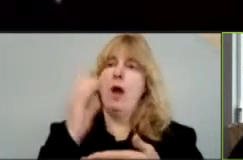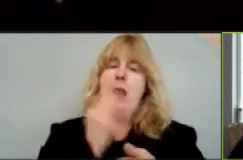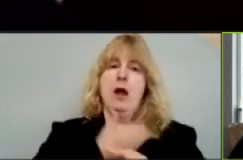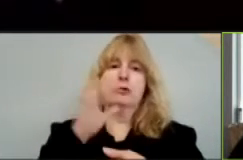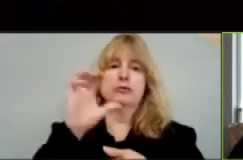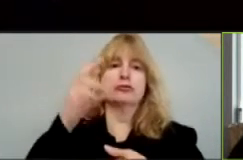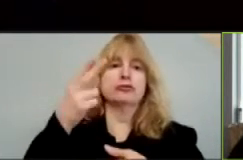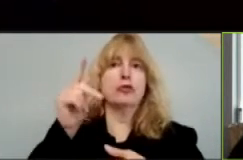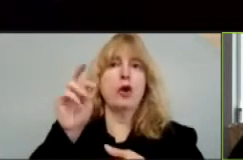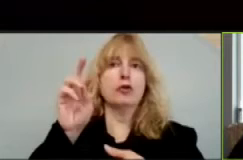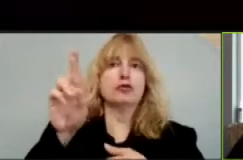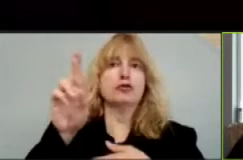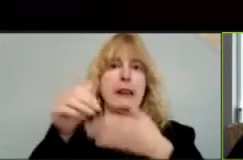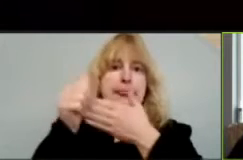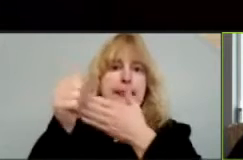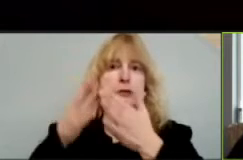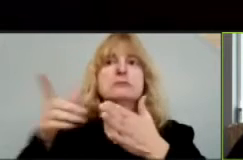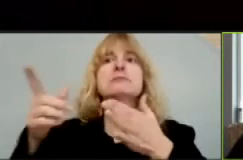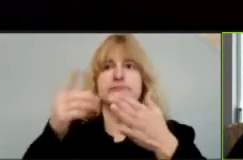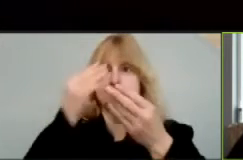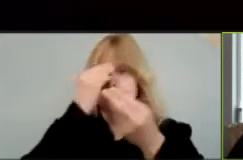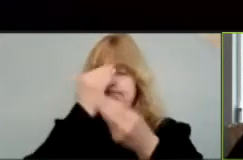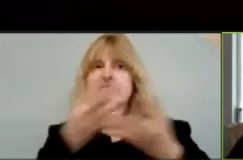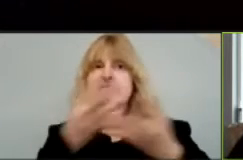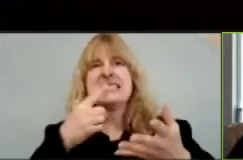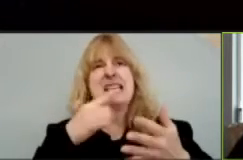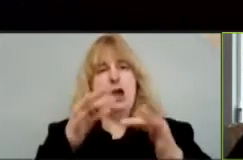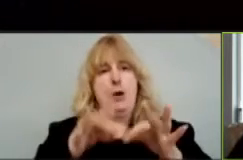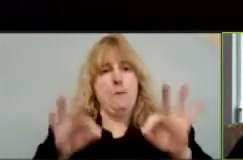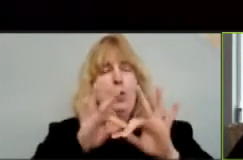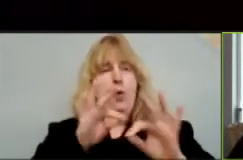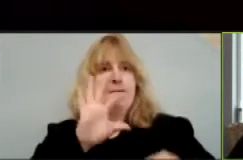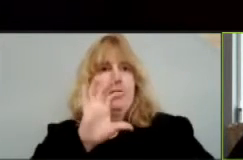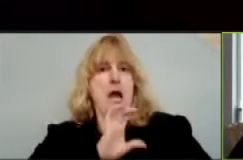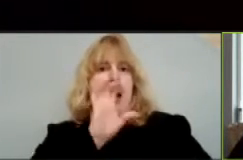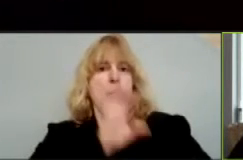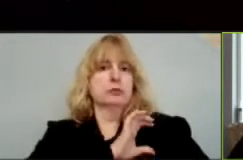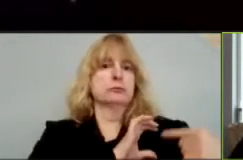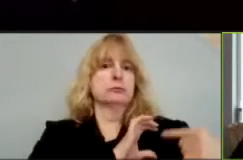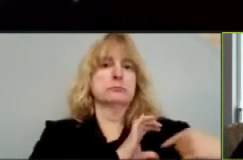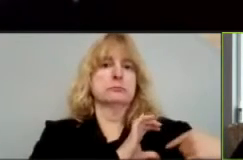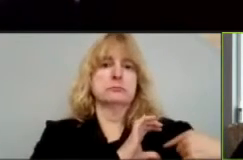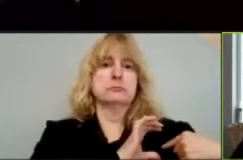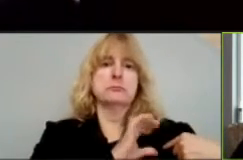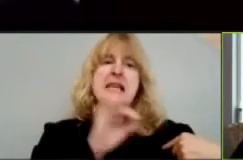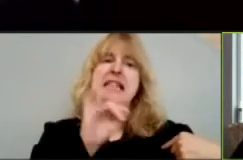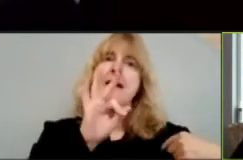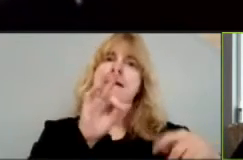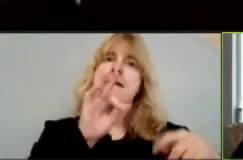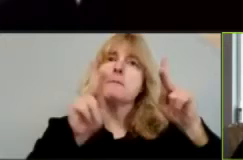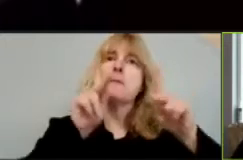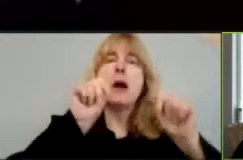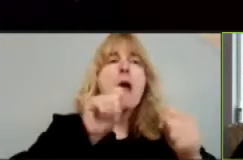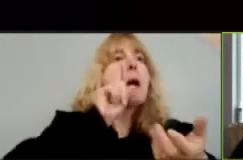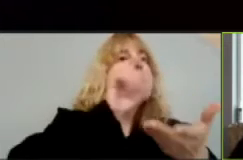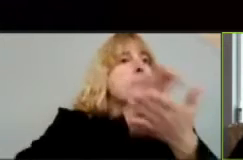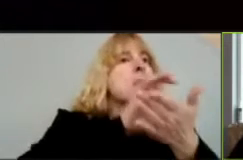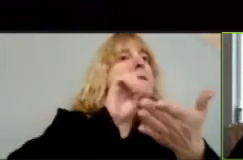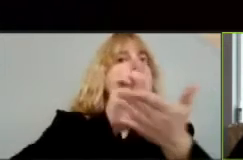of character. If this country was founded on a belief that people can believe different things, but part